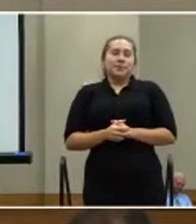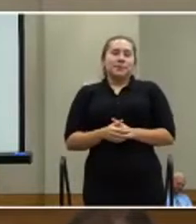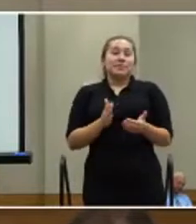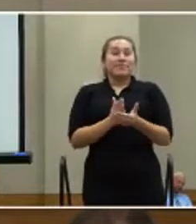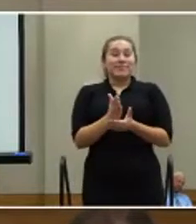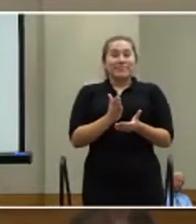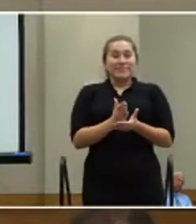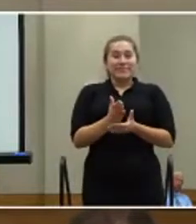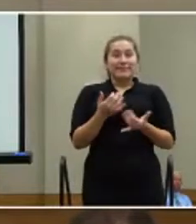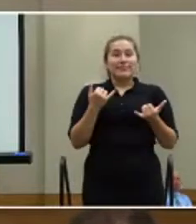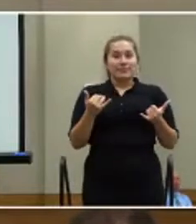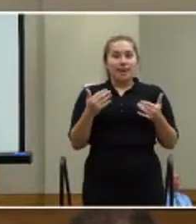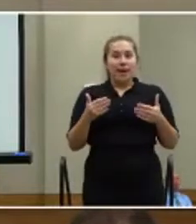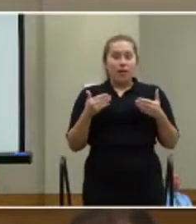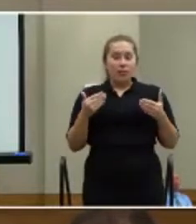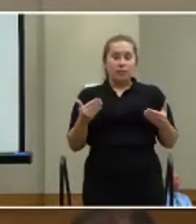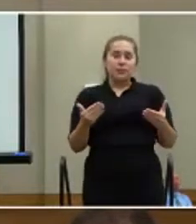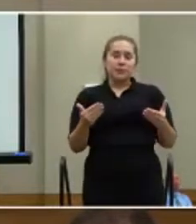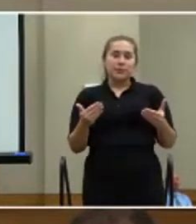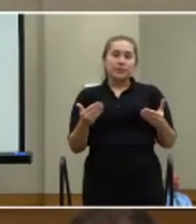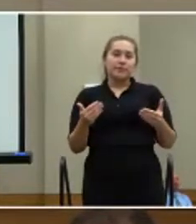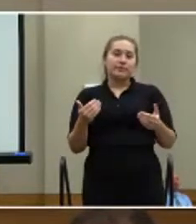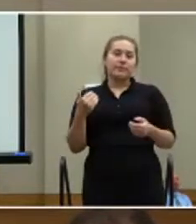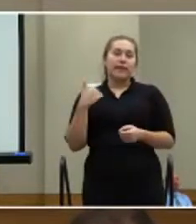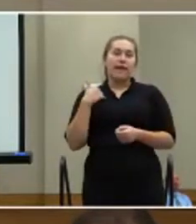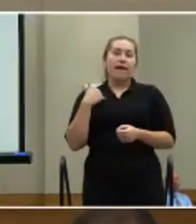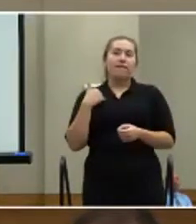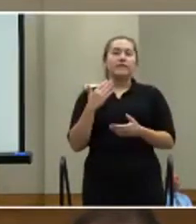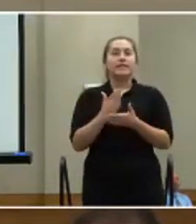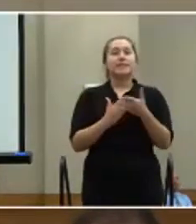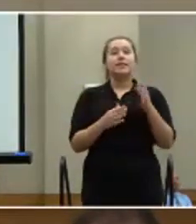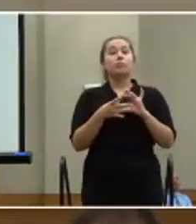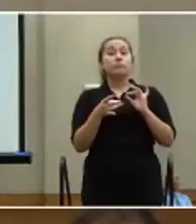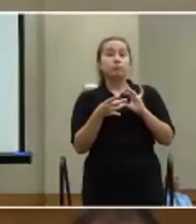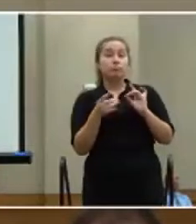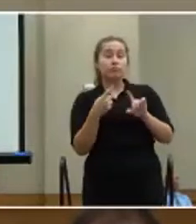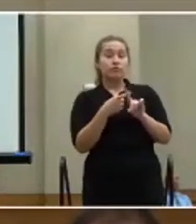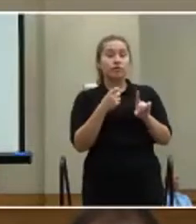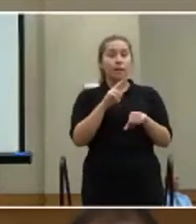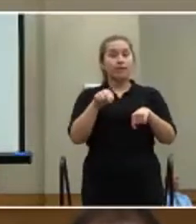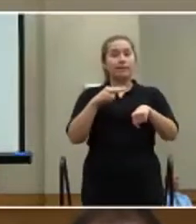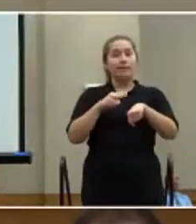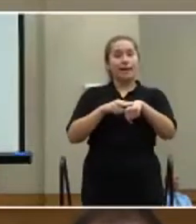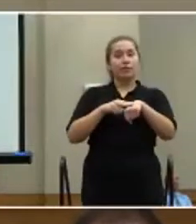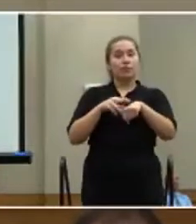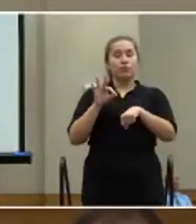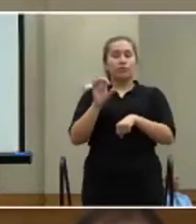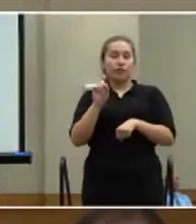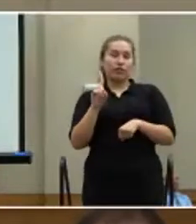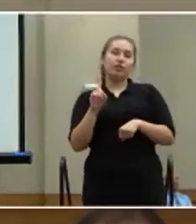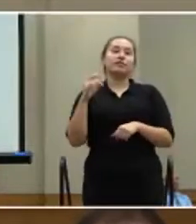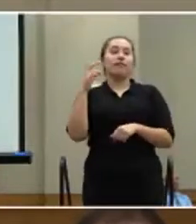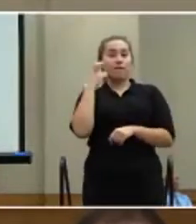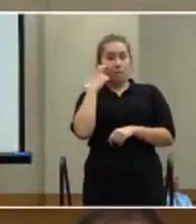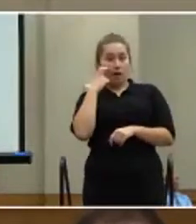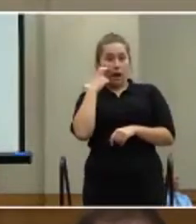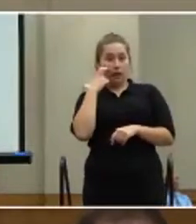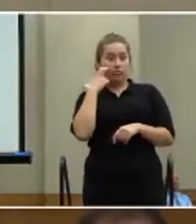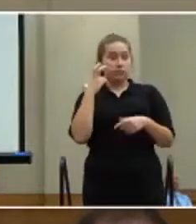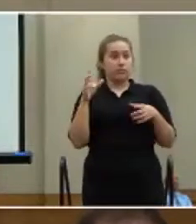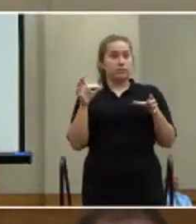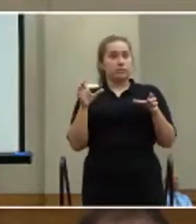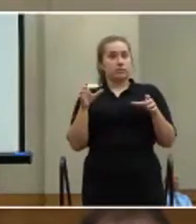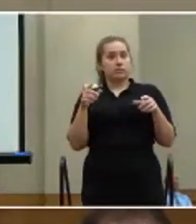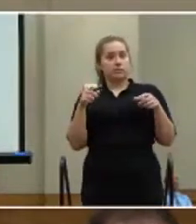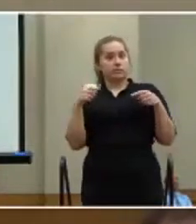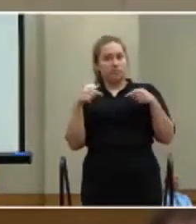All right, we're now going to have some remarks from the National Federation of the Blind. And in doing so, I'm going